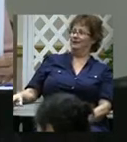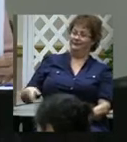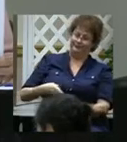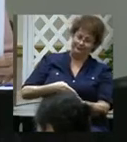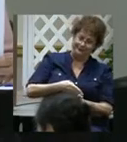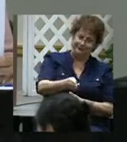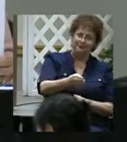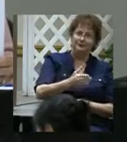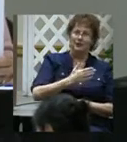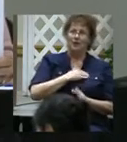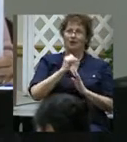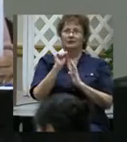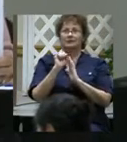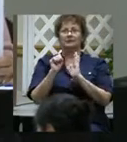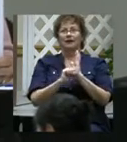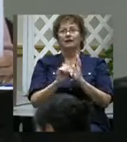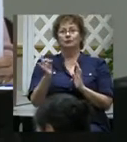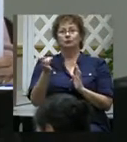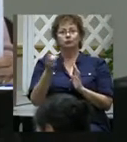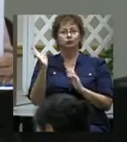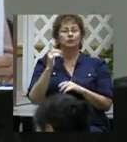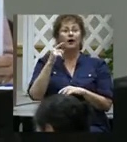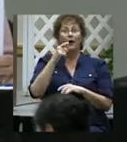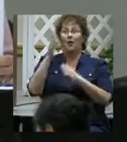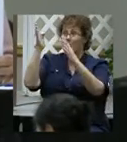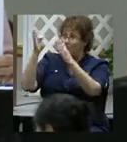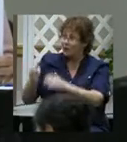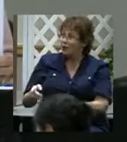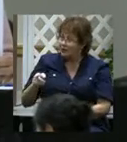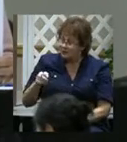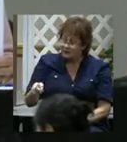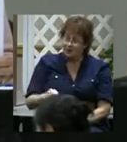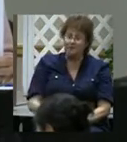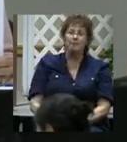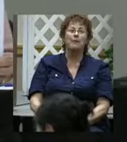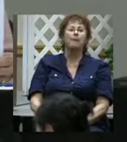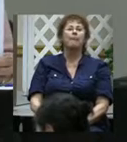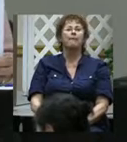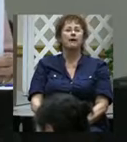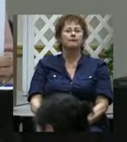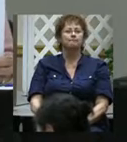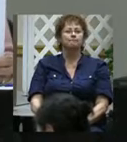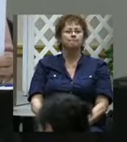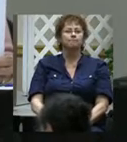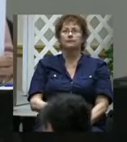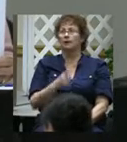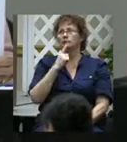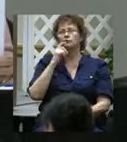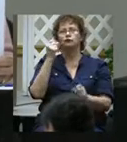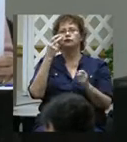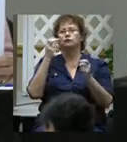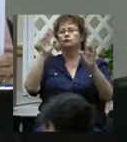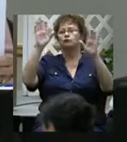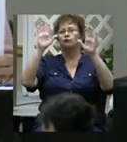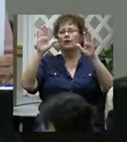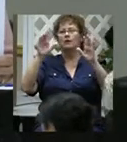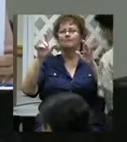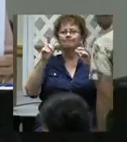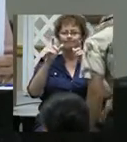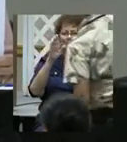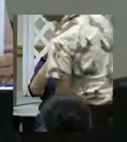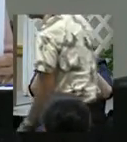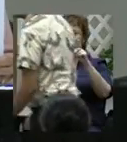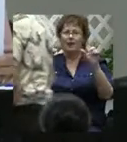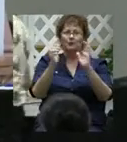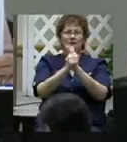in our state. And so this person was she's great. I mean, she has great bilingual